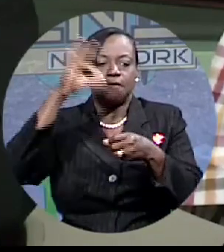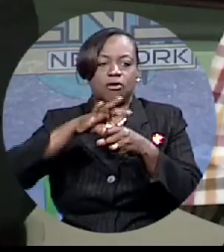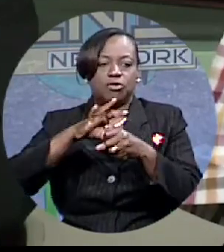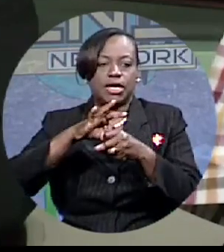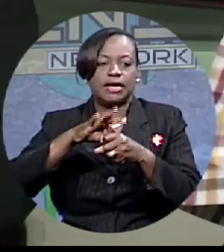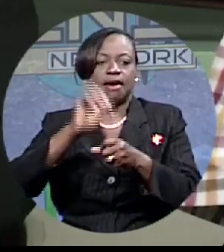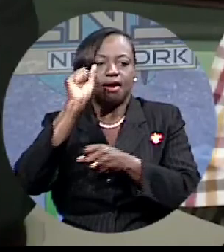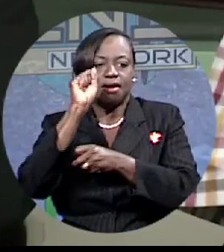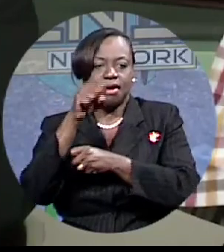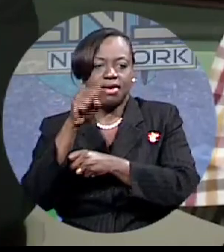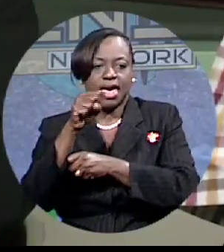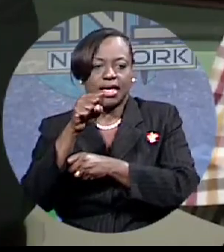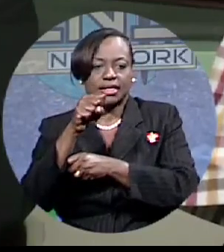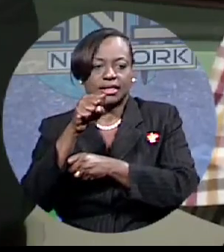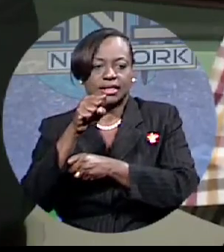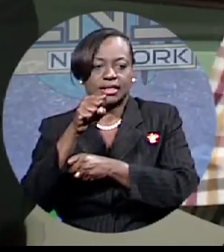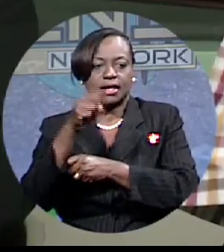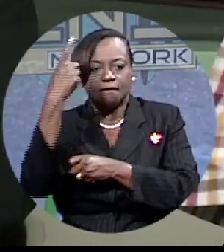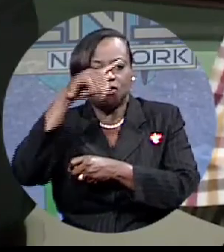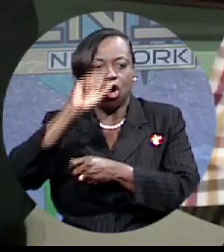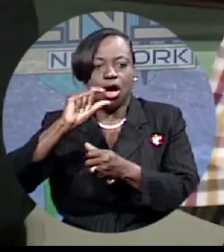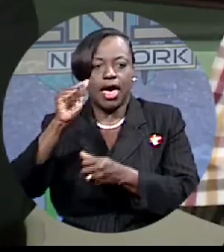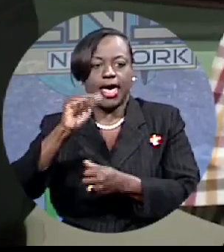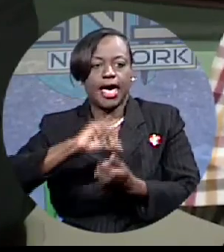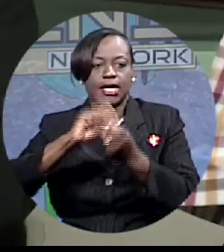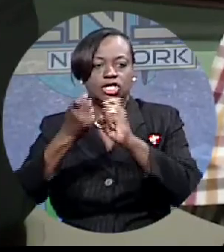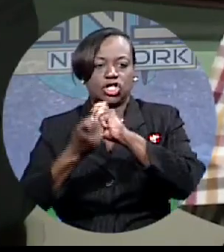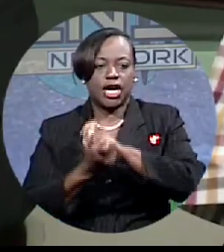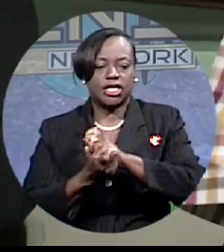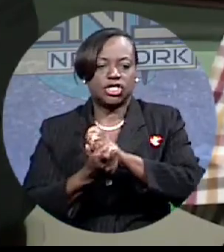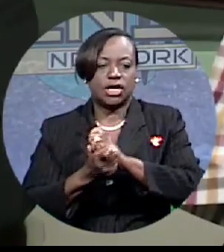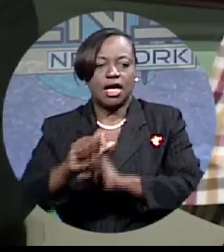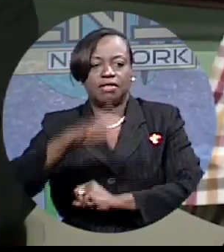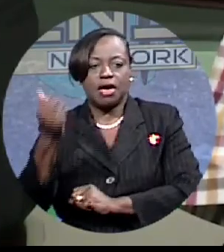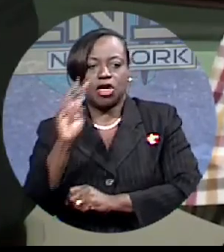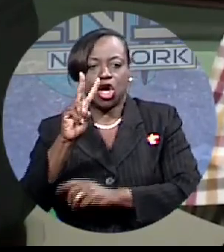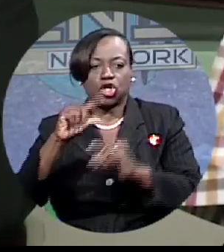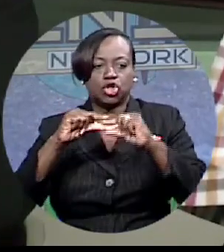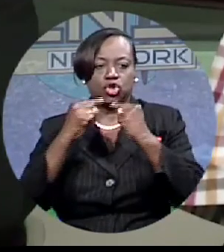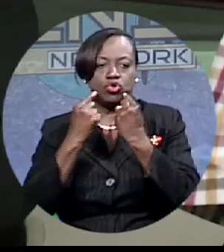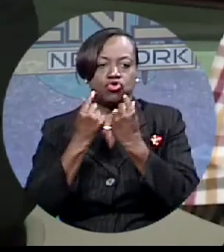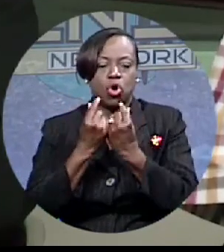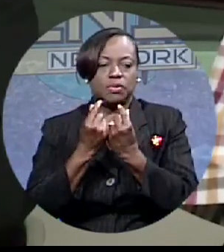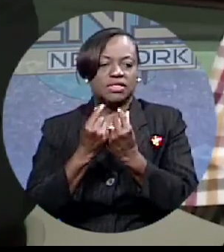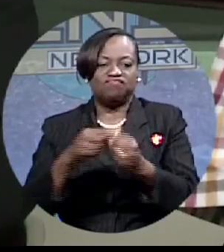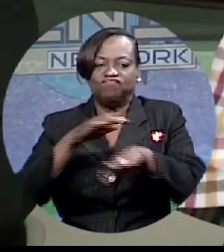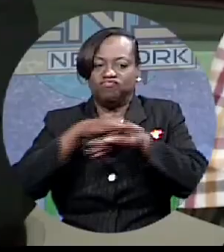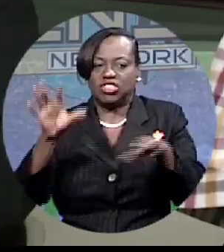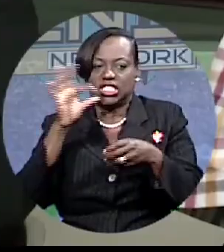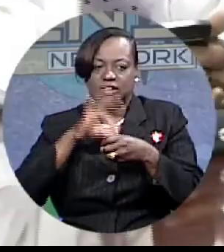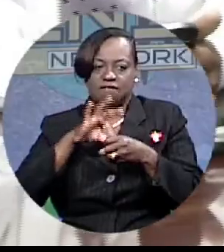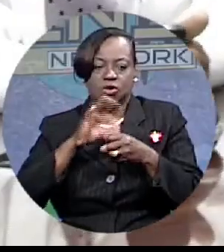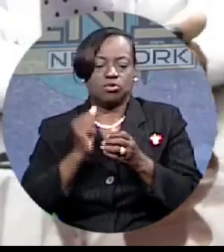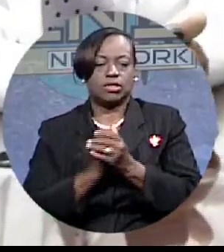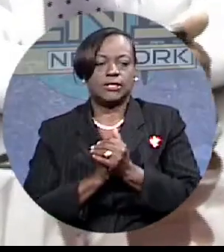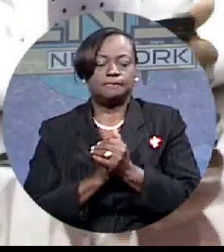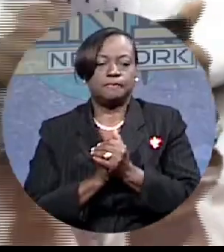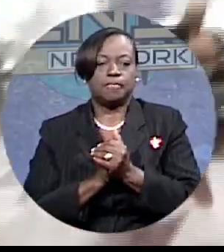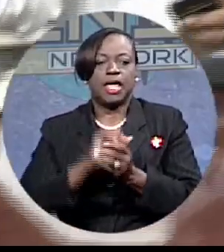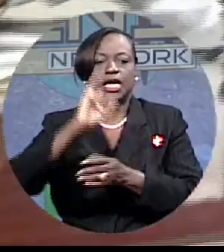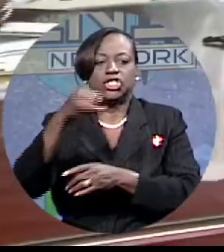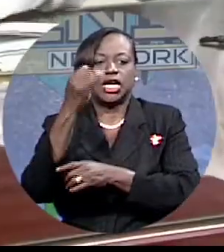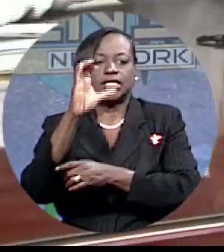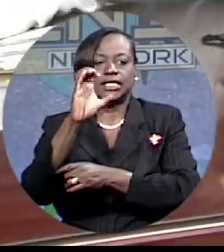in favor of an immediate change. The other two groups opted not to vote. The